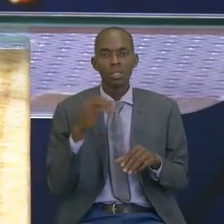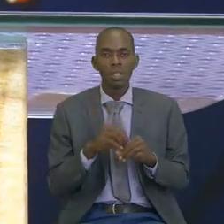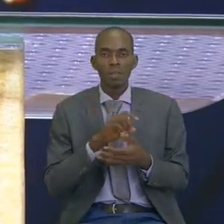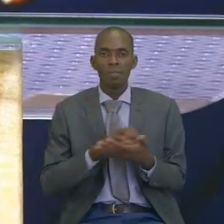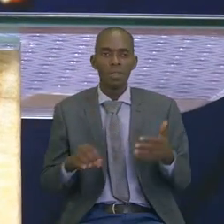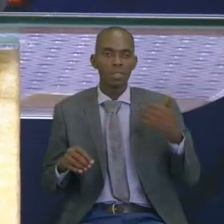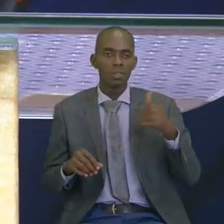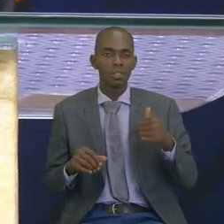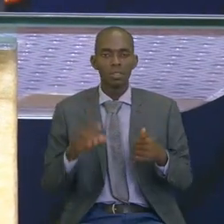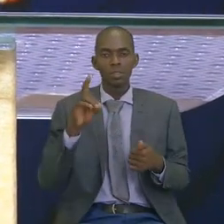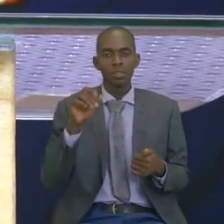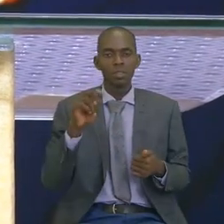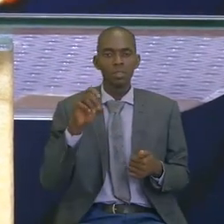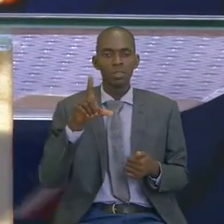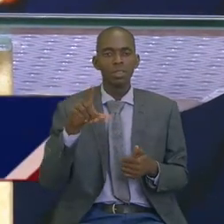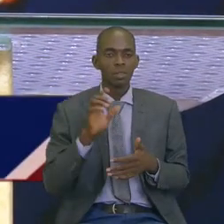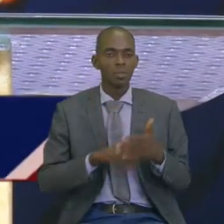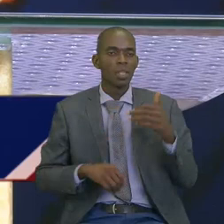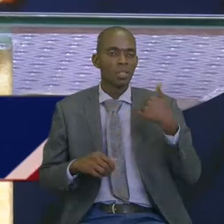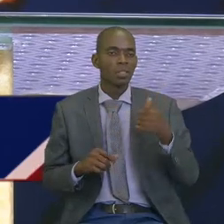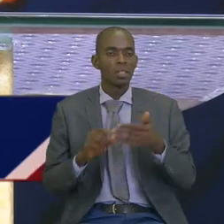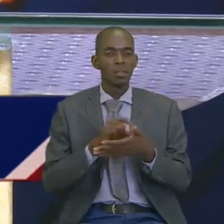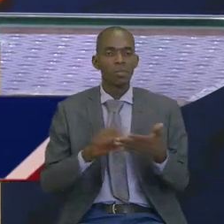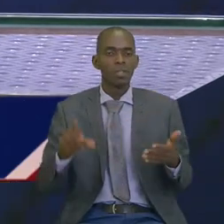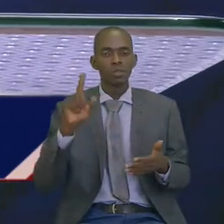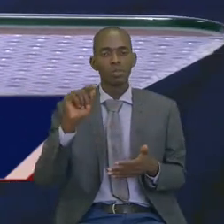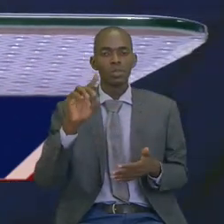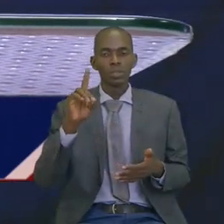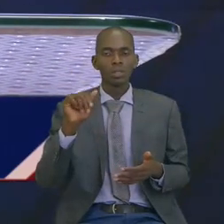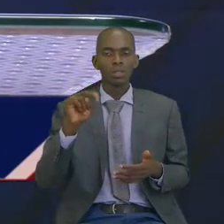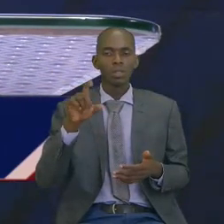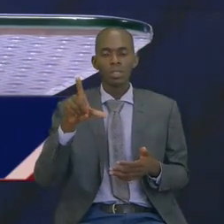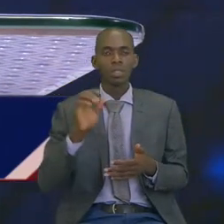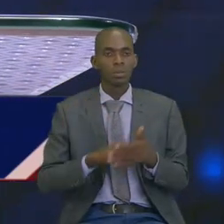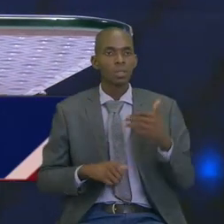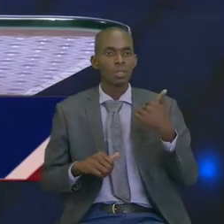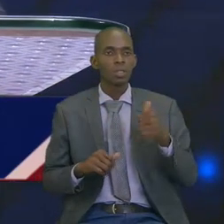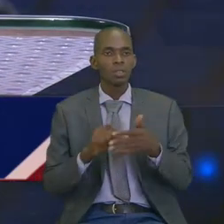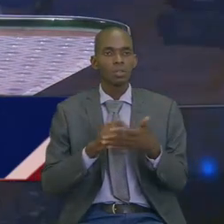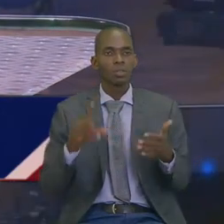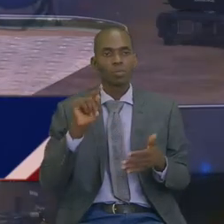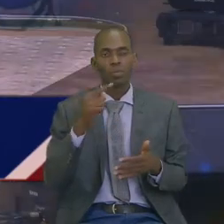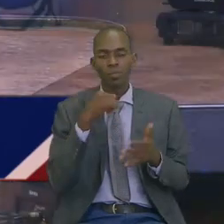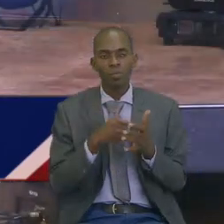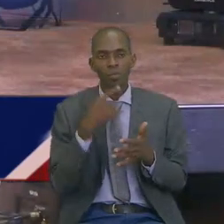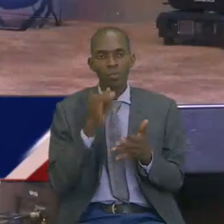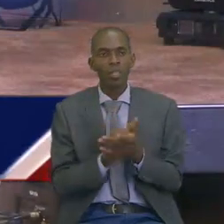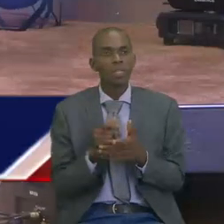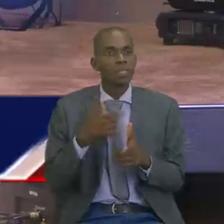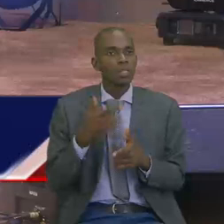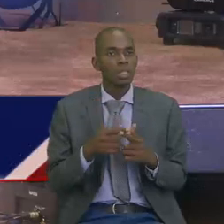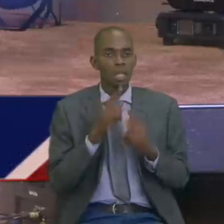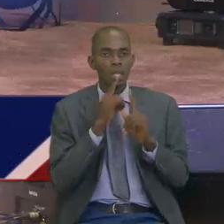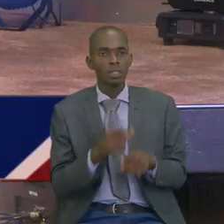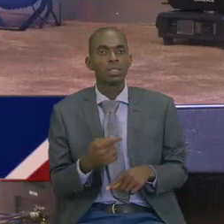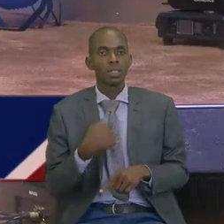of Daniel, verse 20. Daniel chapter 10, we're looking at verse 20. It says, then said he,